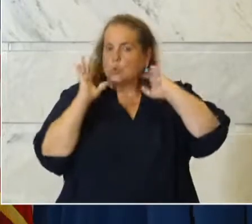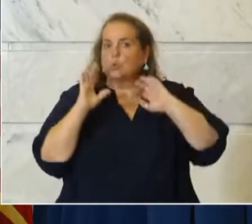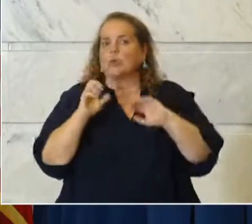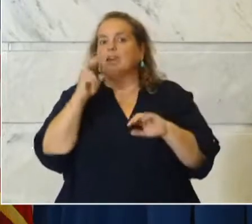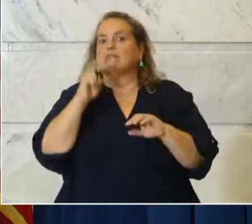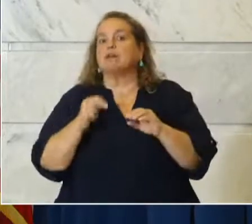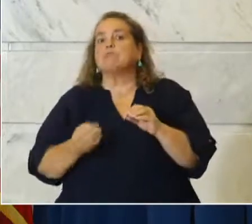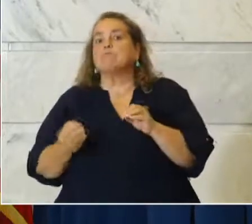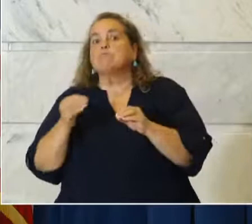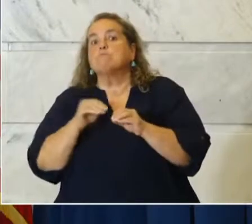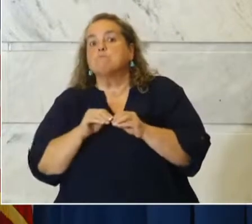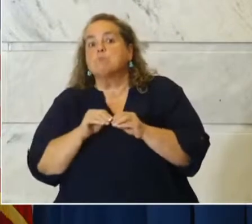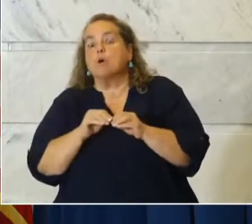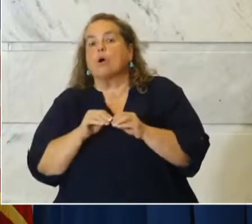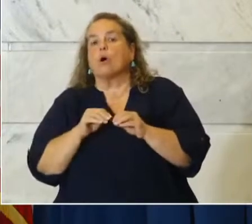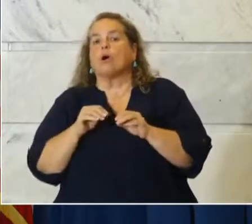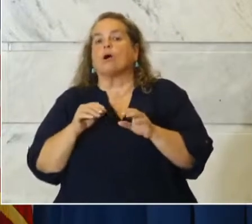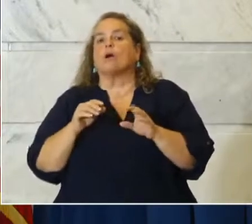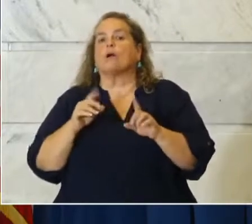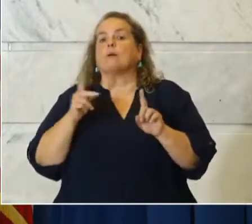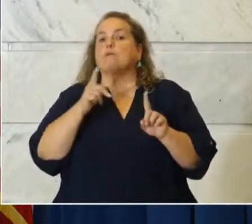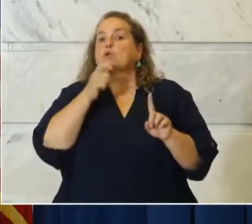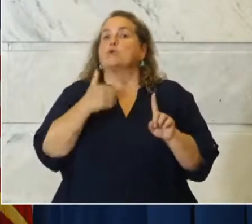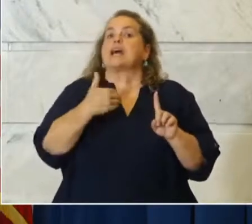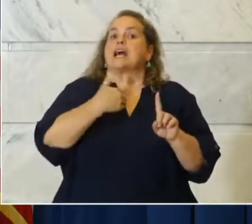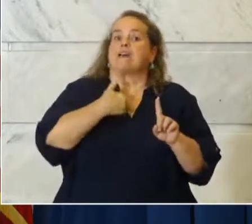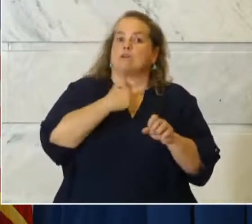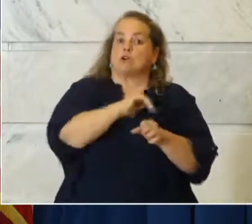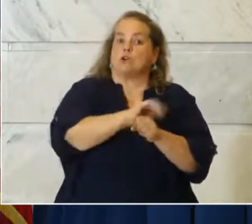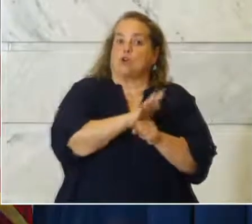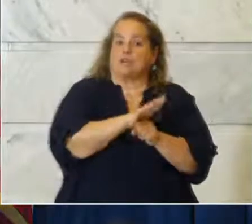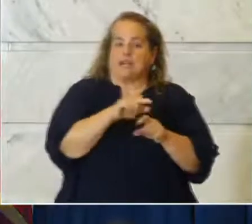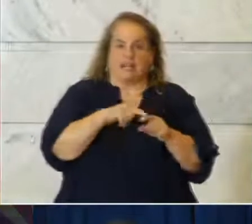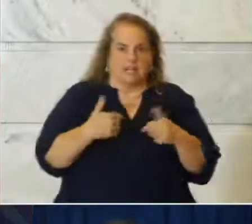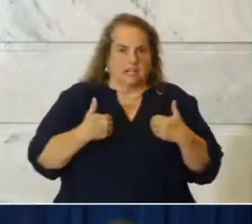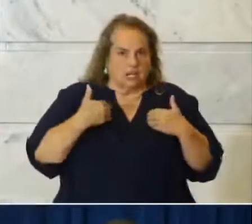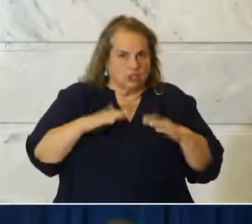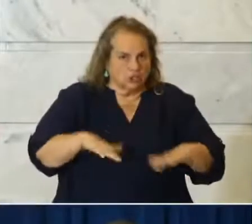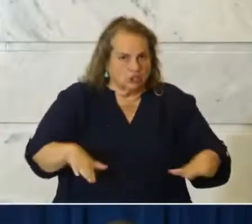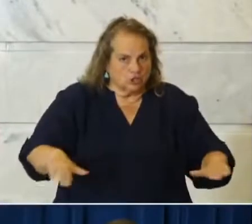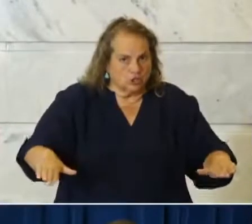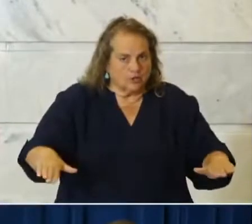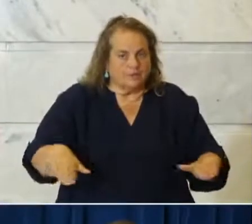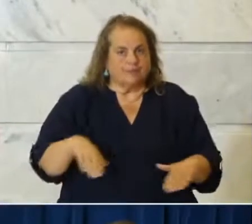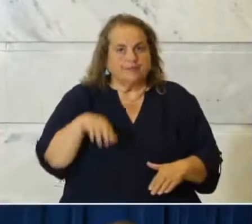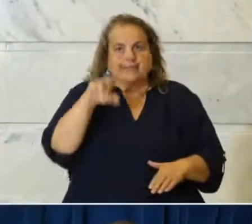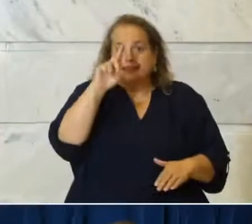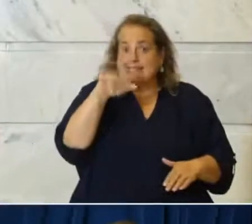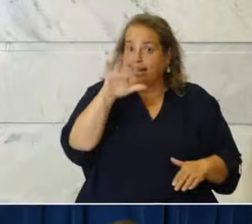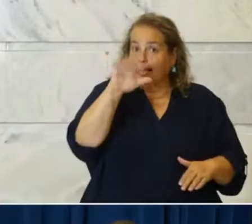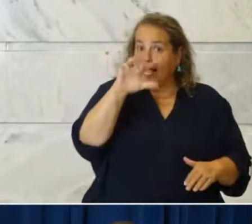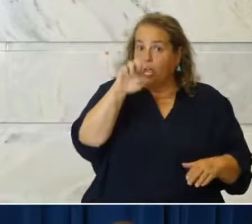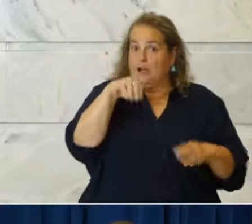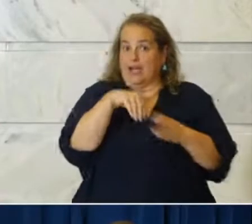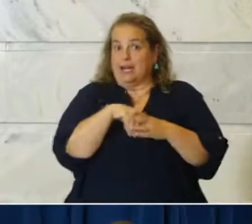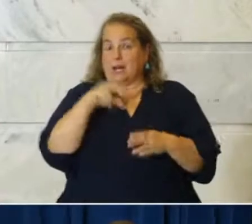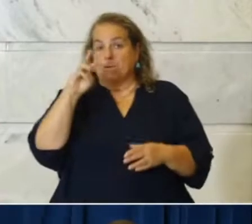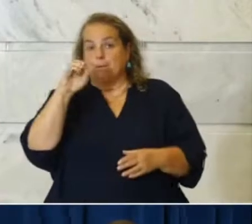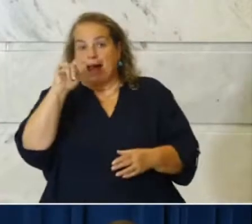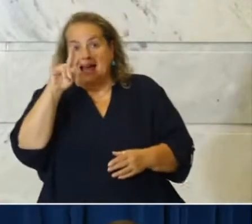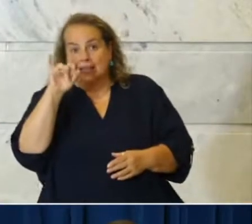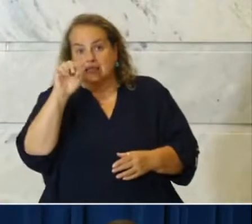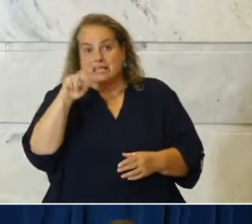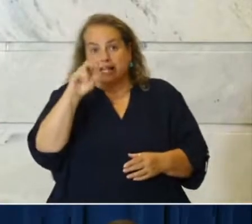more positive COVID cases in young children. There's been a daycare in Madison County with